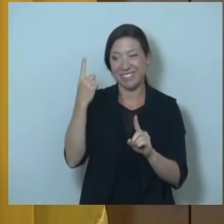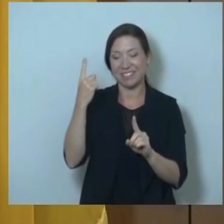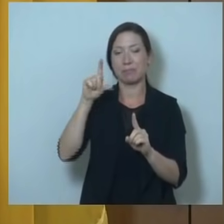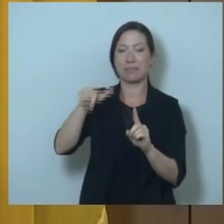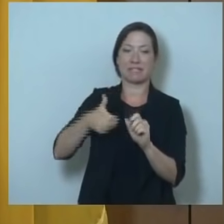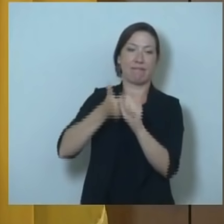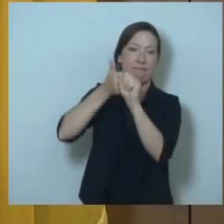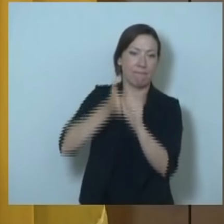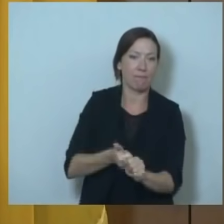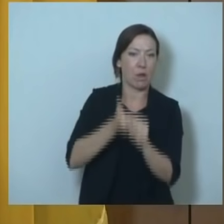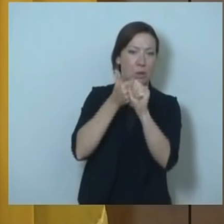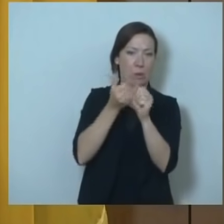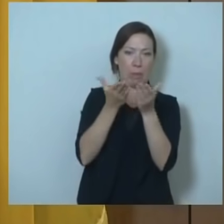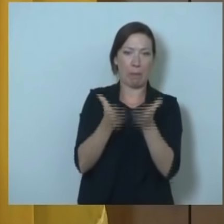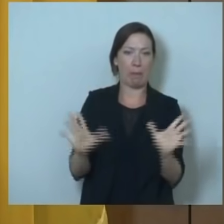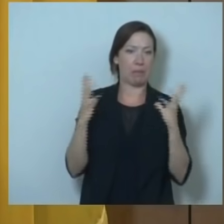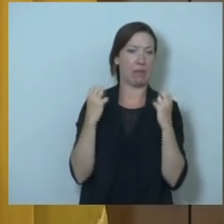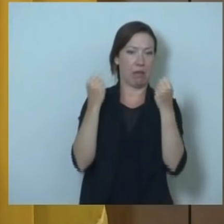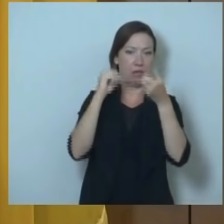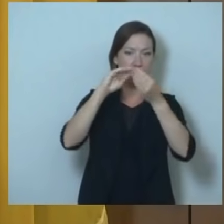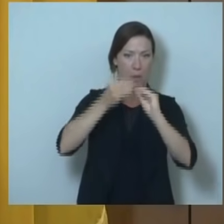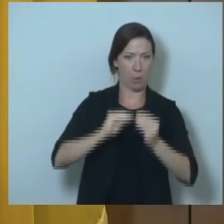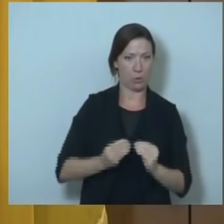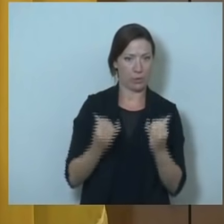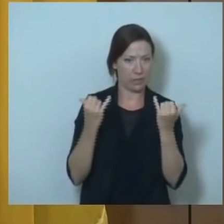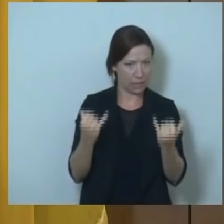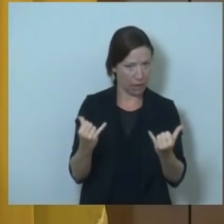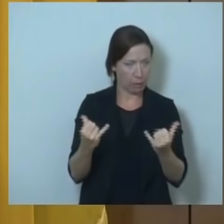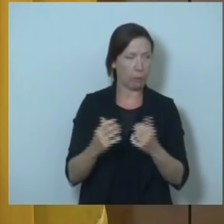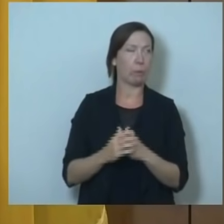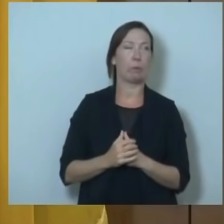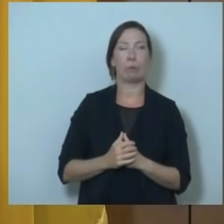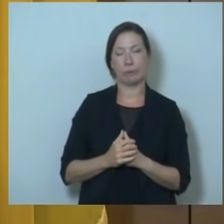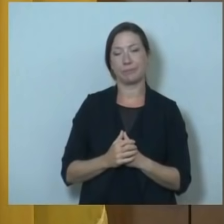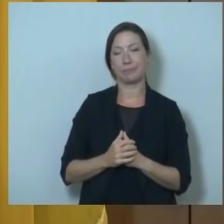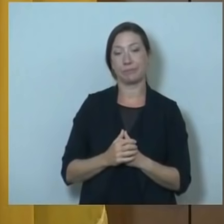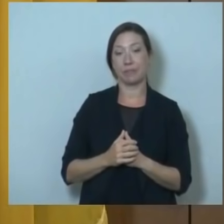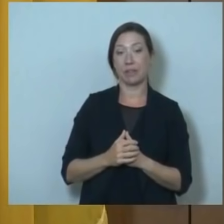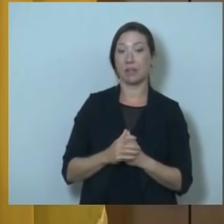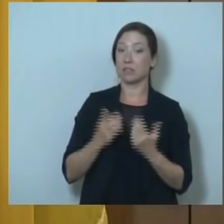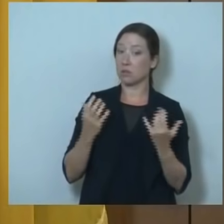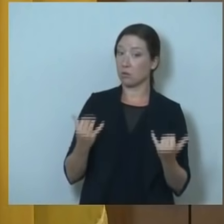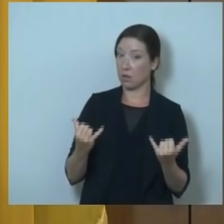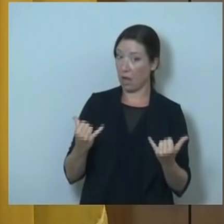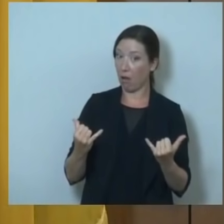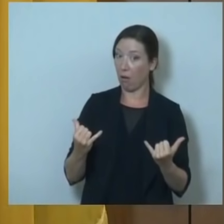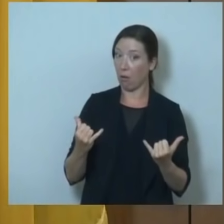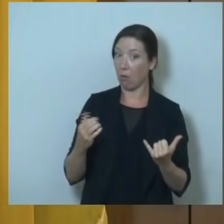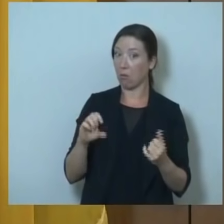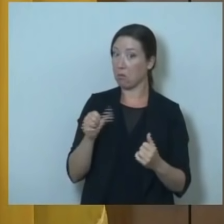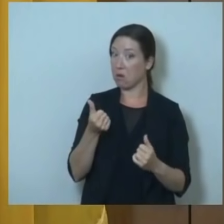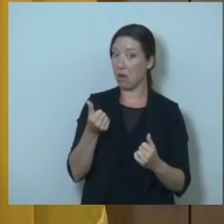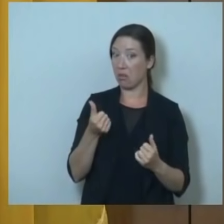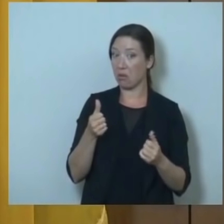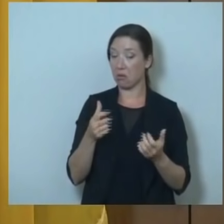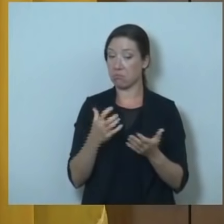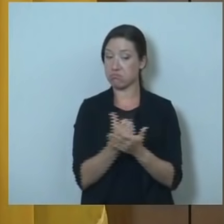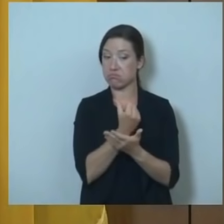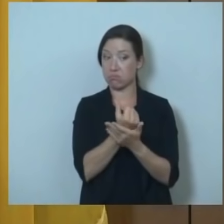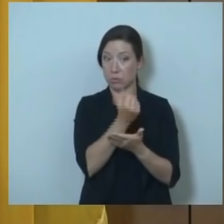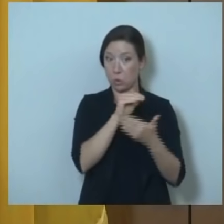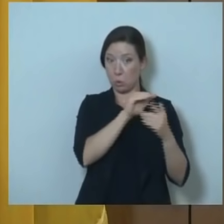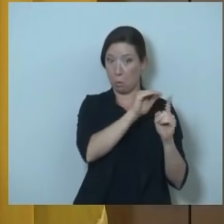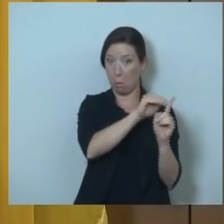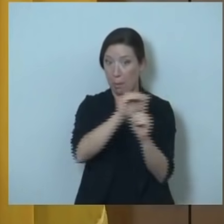go. And this is another opportunity, this venue, to alert and to remind